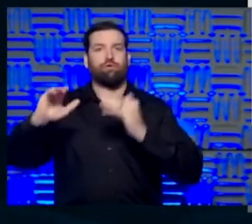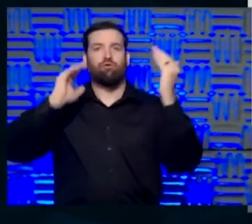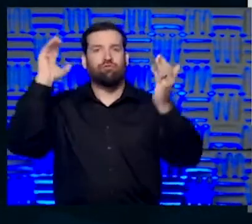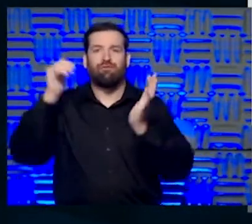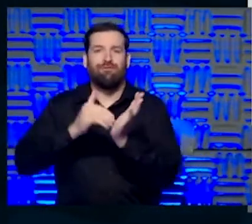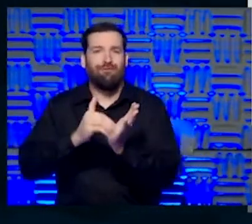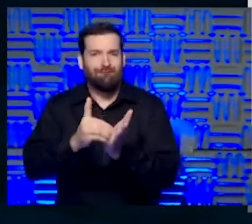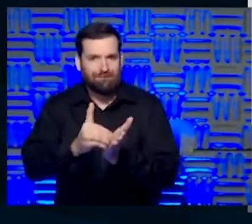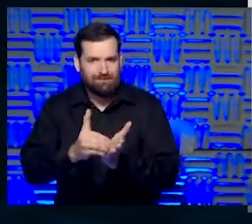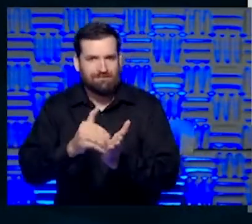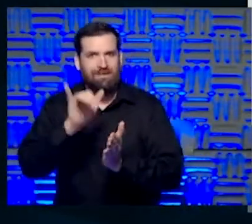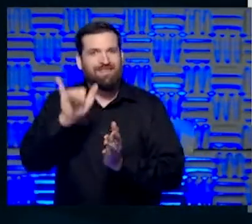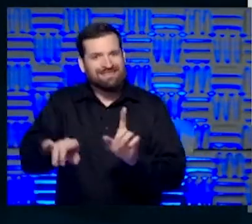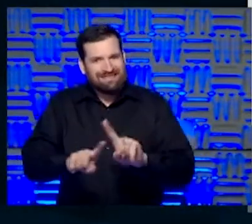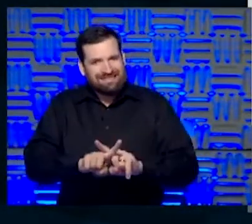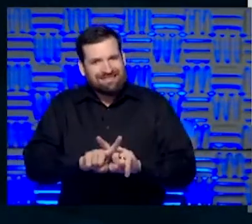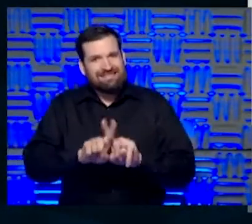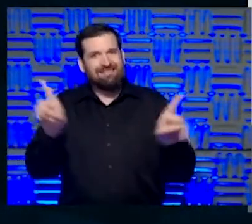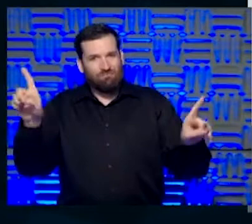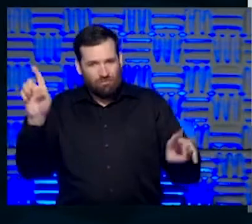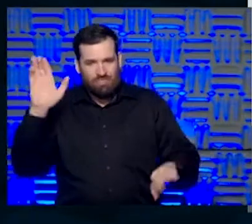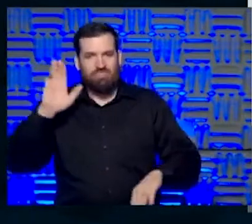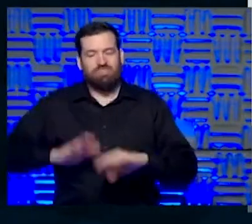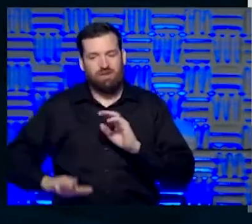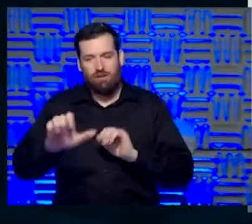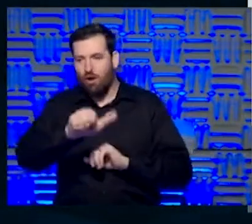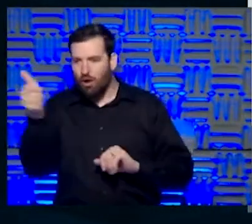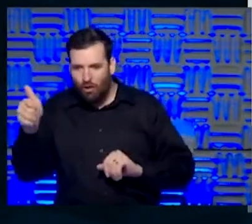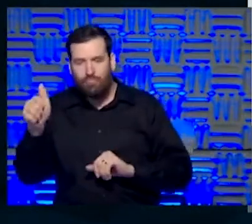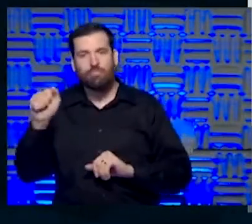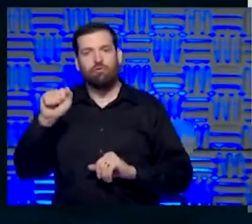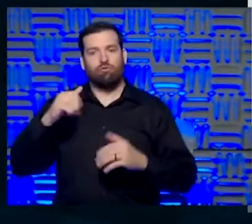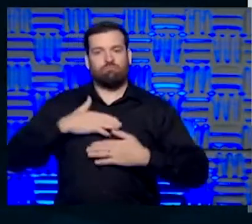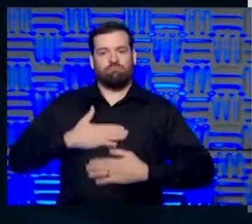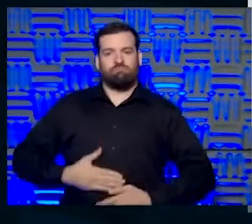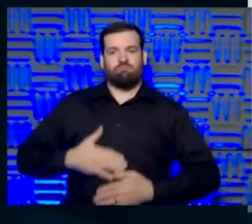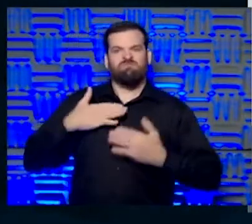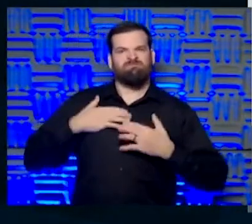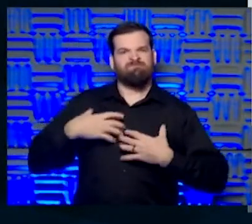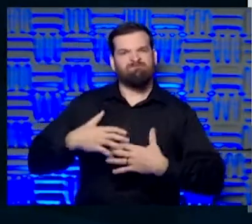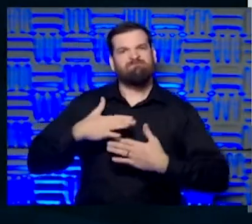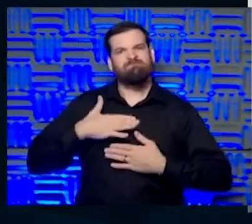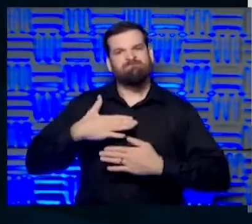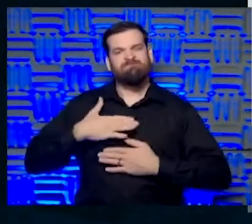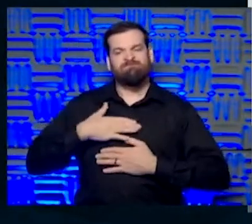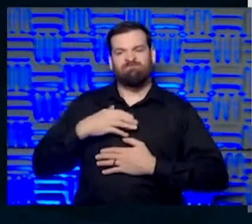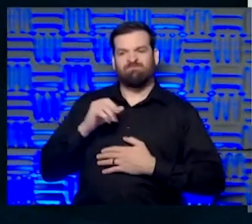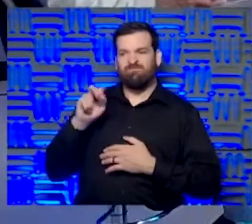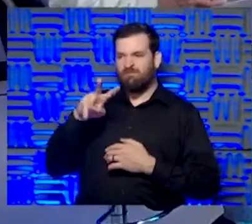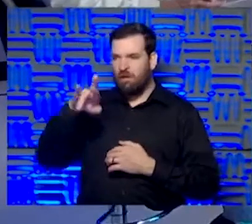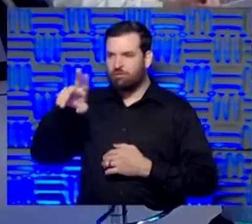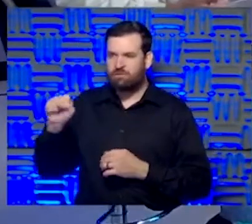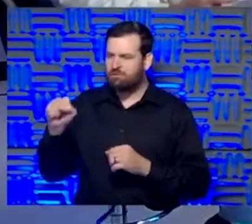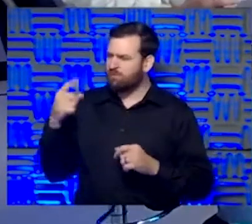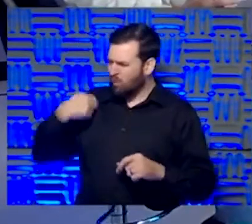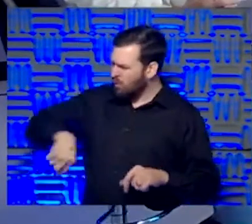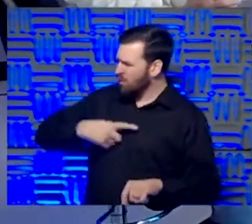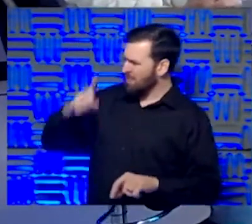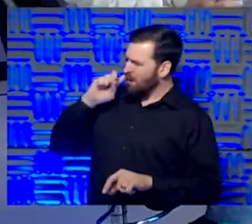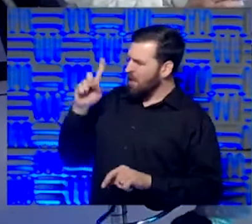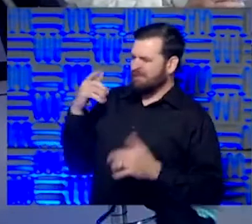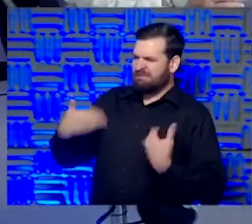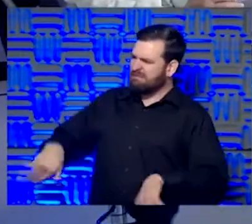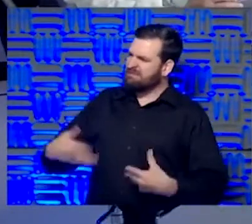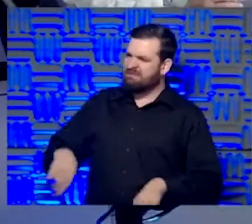is different than other respiratory viruses like influenza. Angela, you got to explain it to me, because we've always thought, man, the kids with the vectors, watch